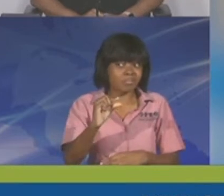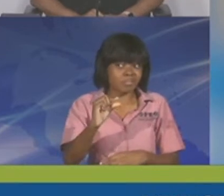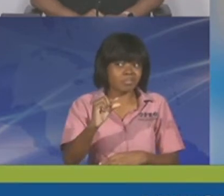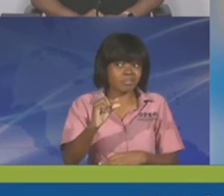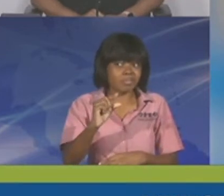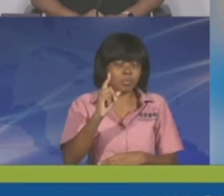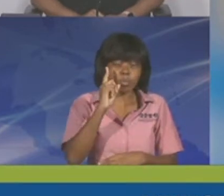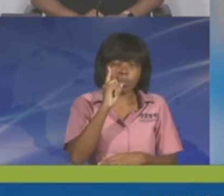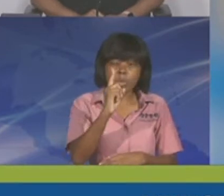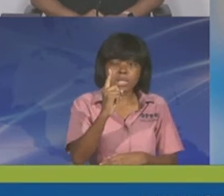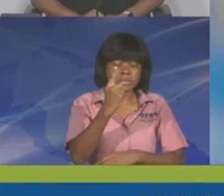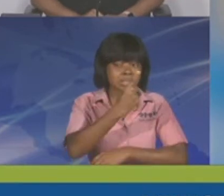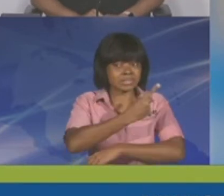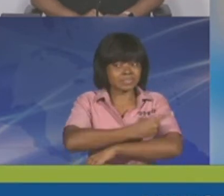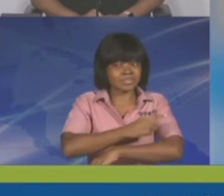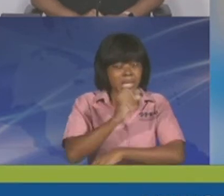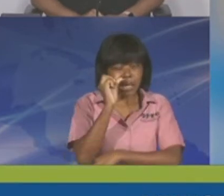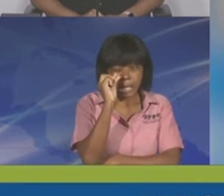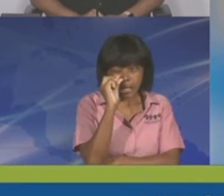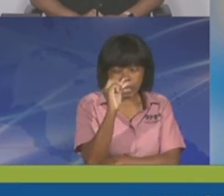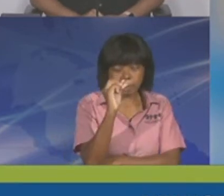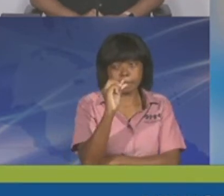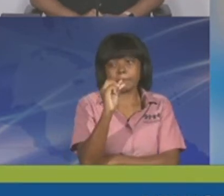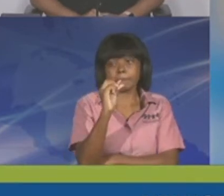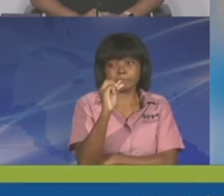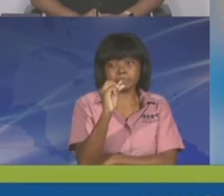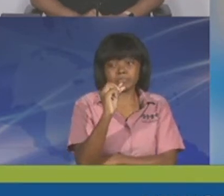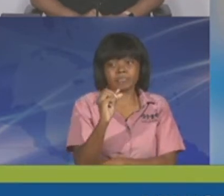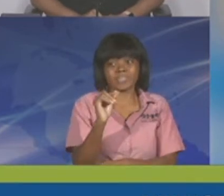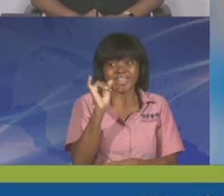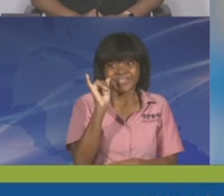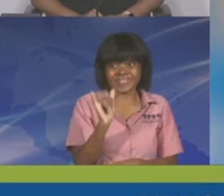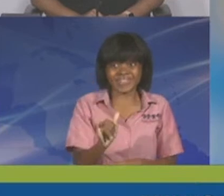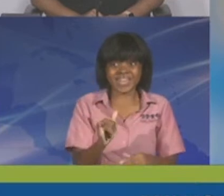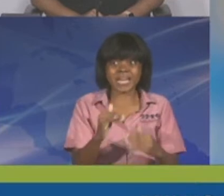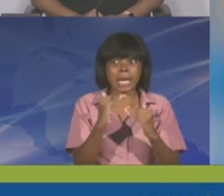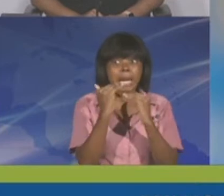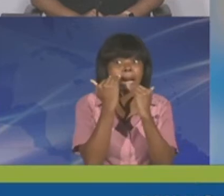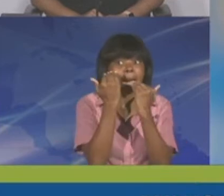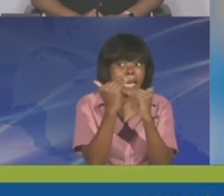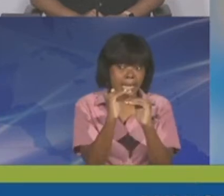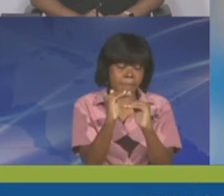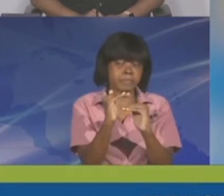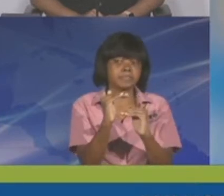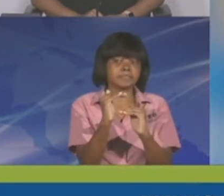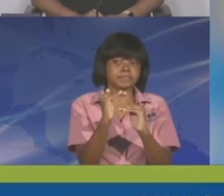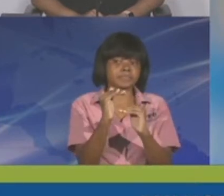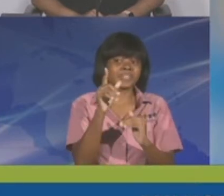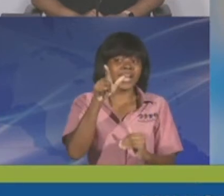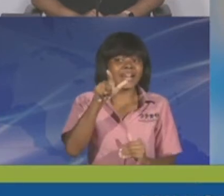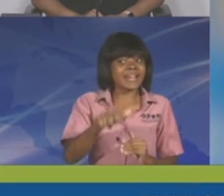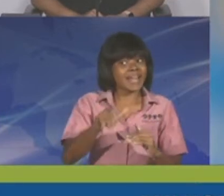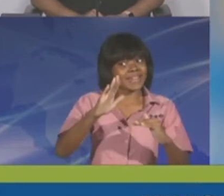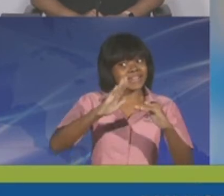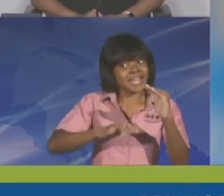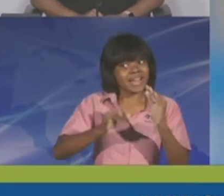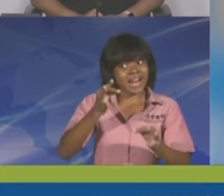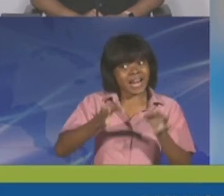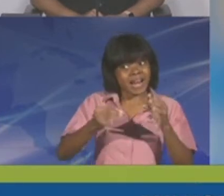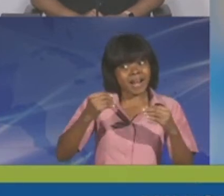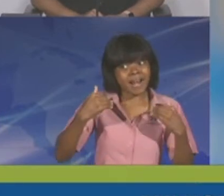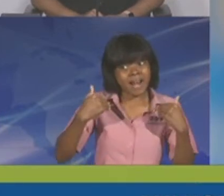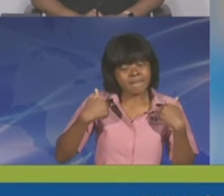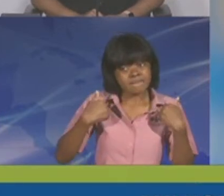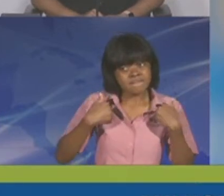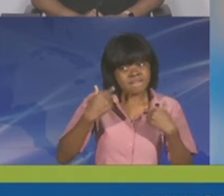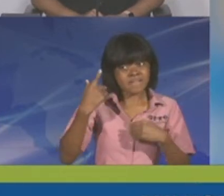sodium. And that is the max, really, that we should be having. We need to be having less than that if it is we have hypertension.